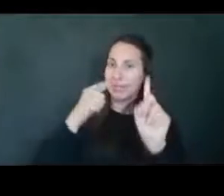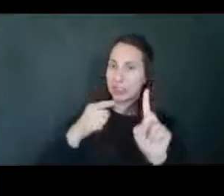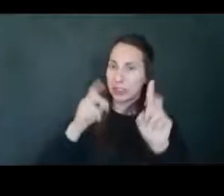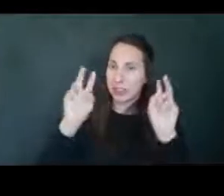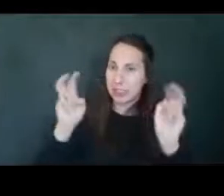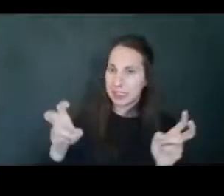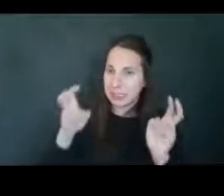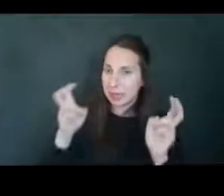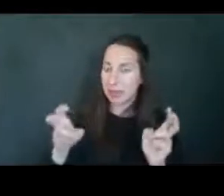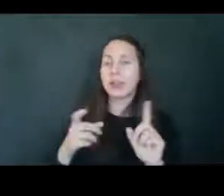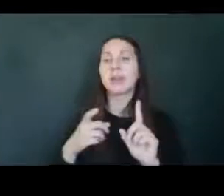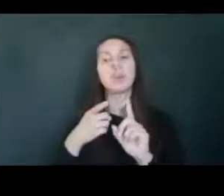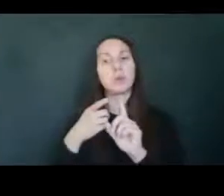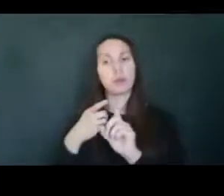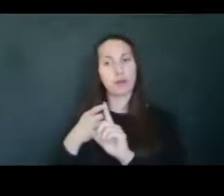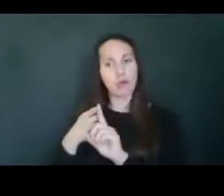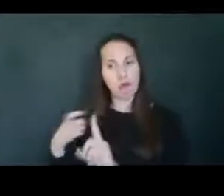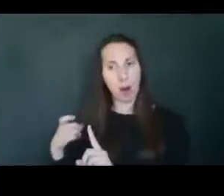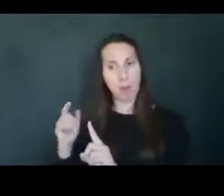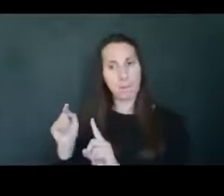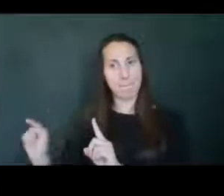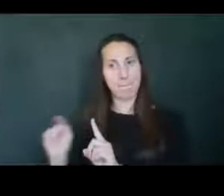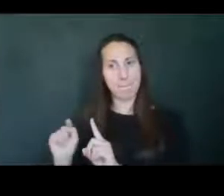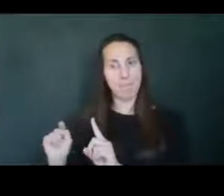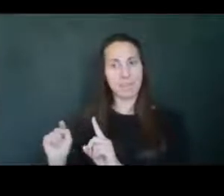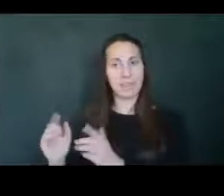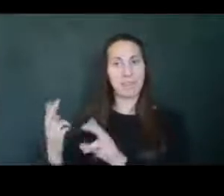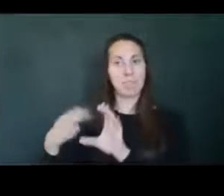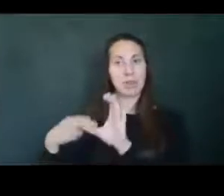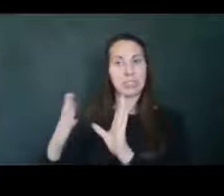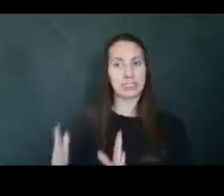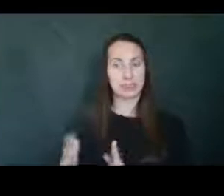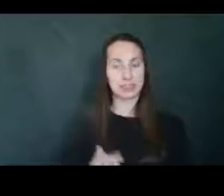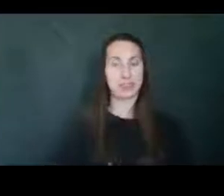of the participants. Next slide, please.